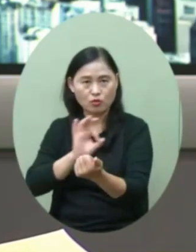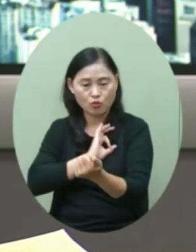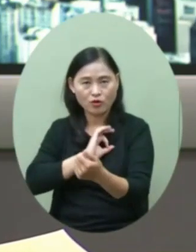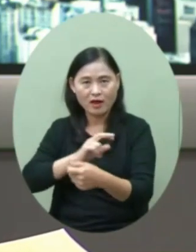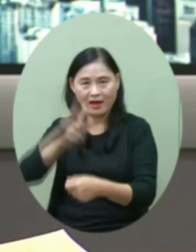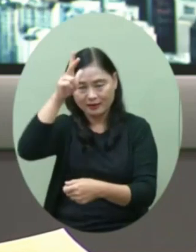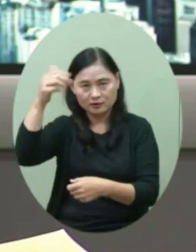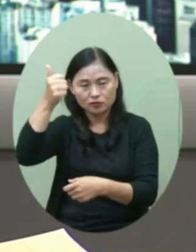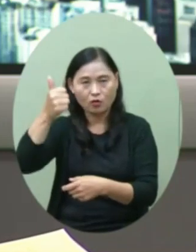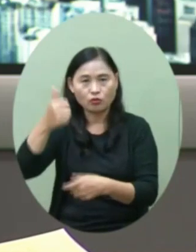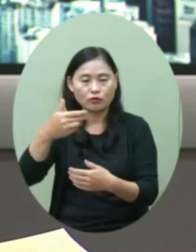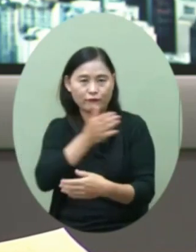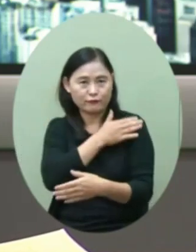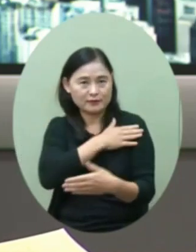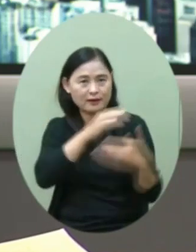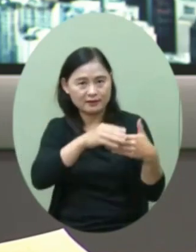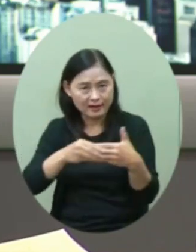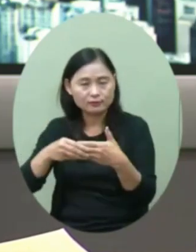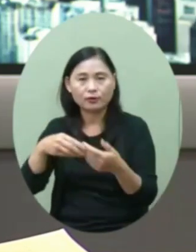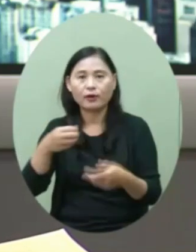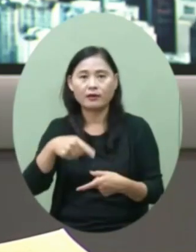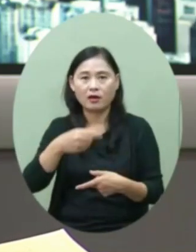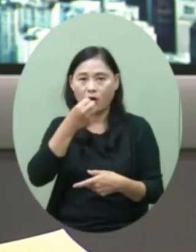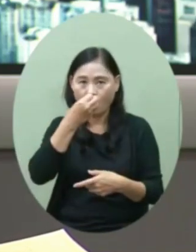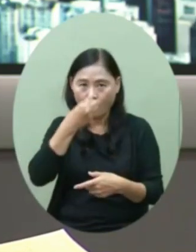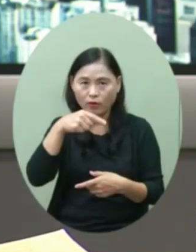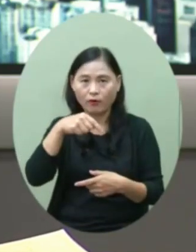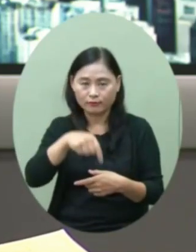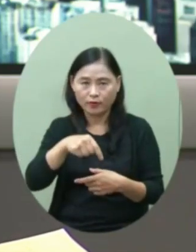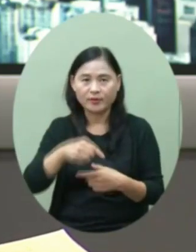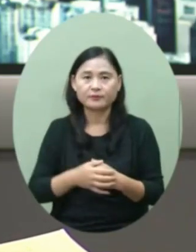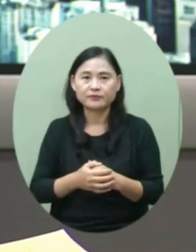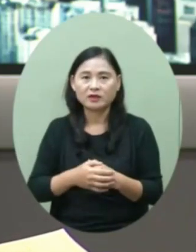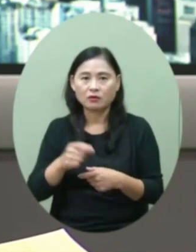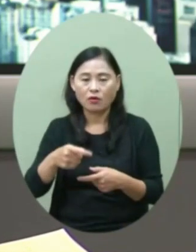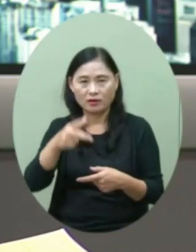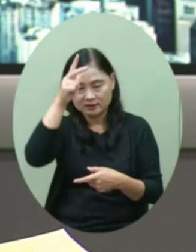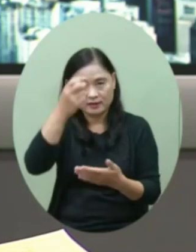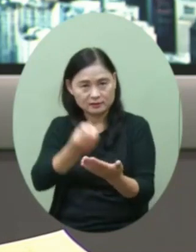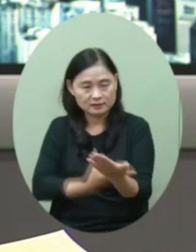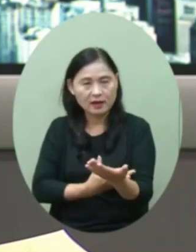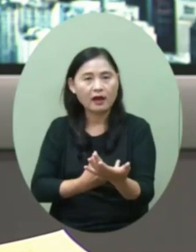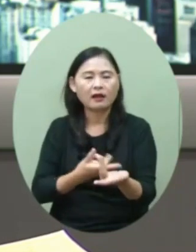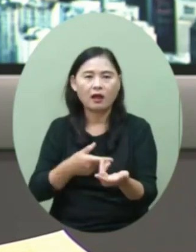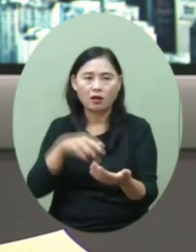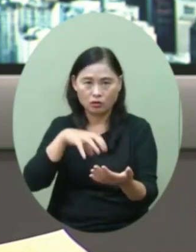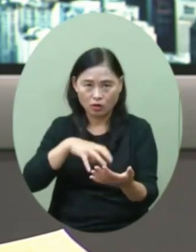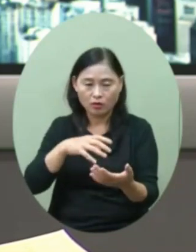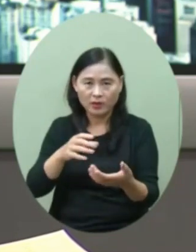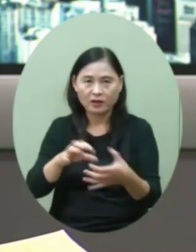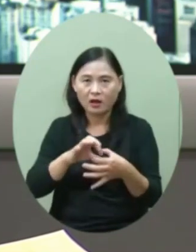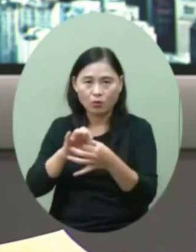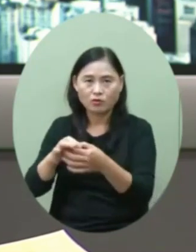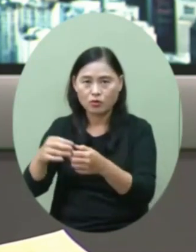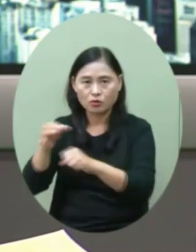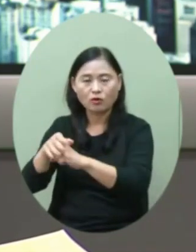committee safeguarding national security led by the Chief Executive of Hong Kong. So the committee may make policies